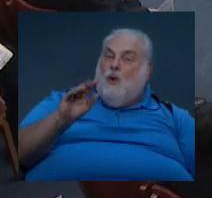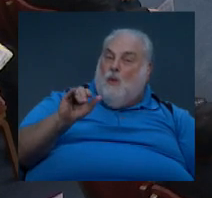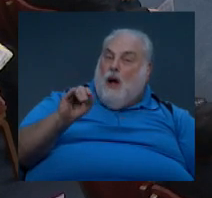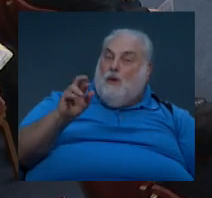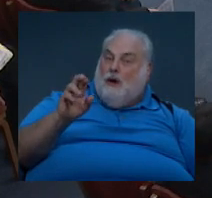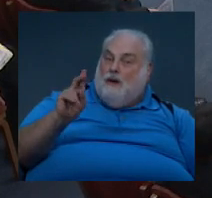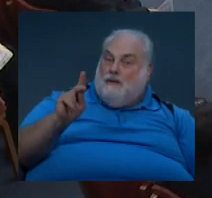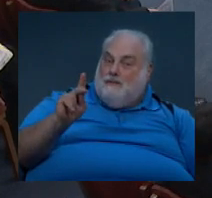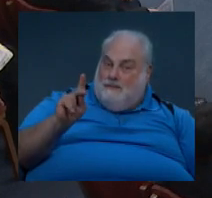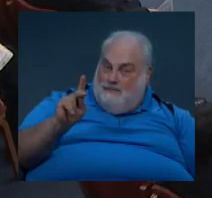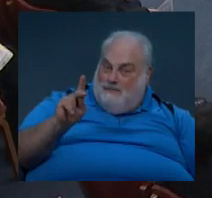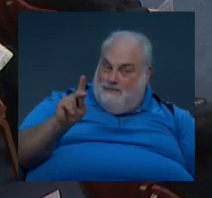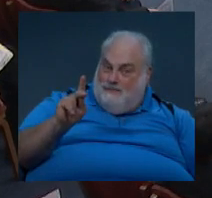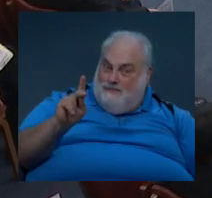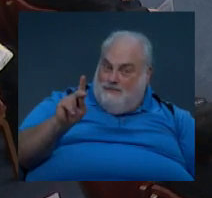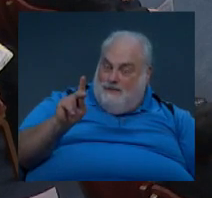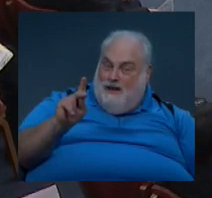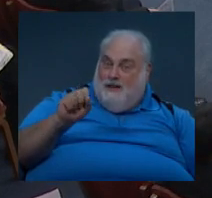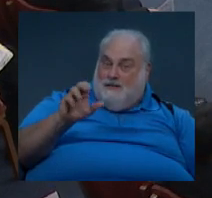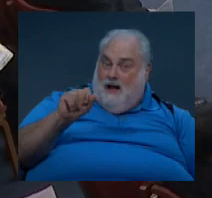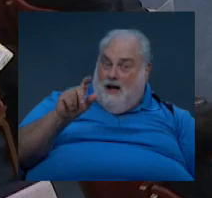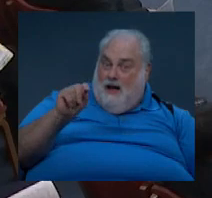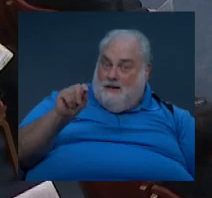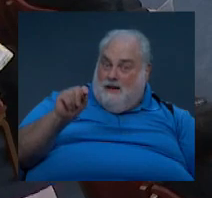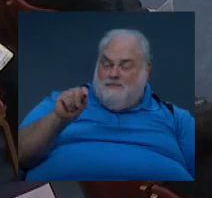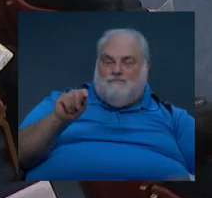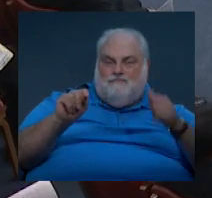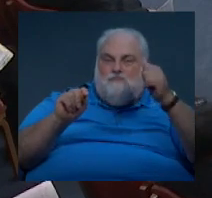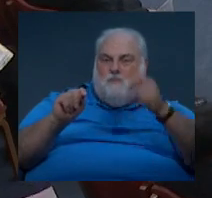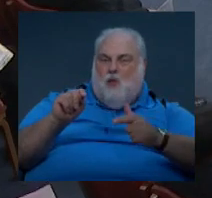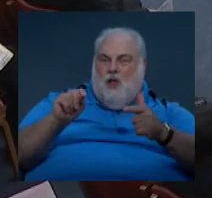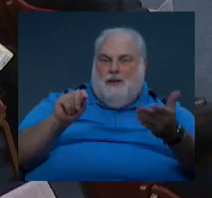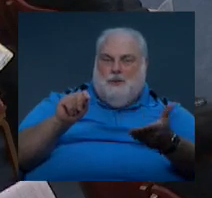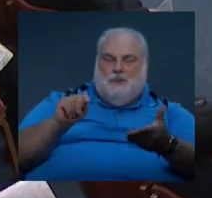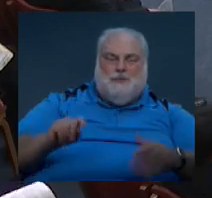Wyrick, Mayor Scott. Present.